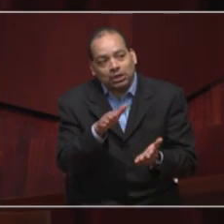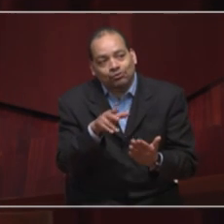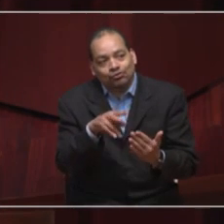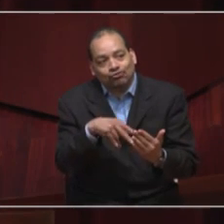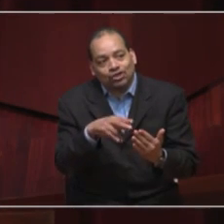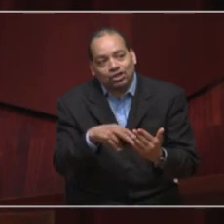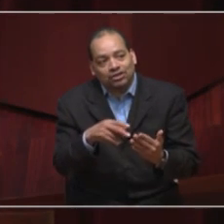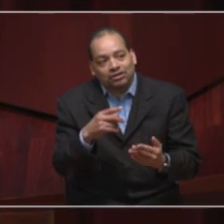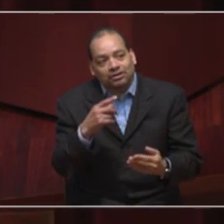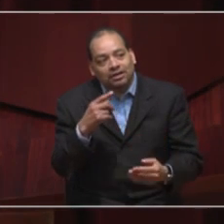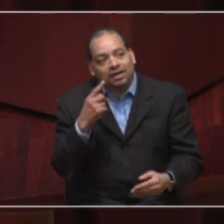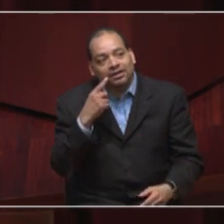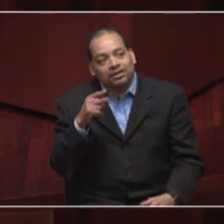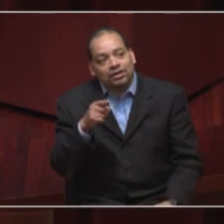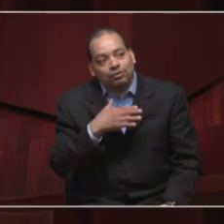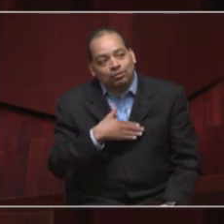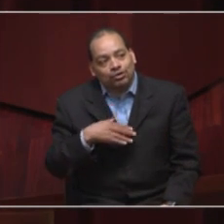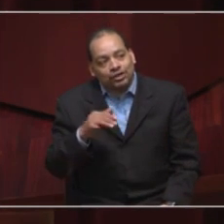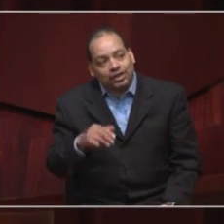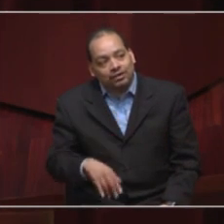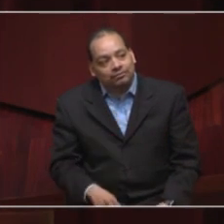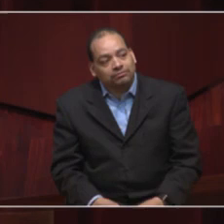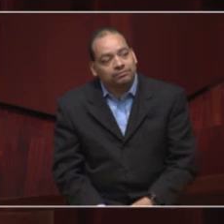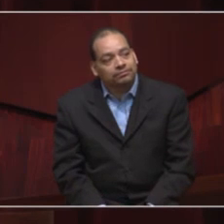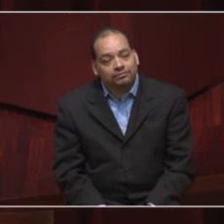infinitely better, yes. Infinitely better.